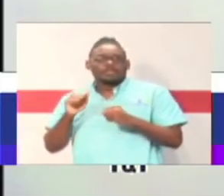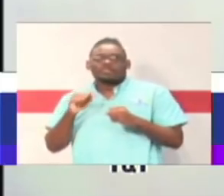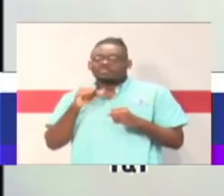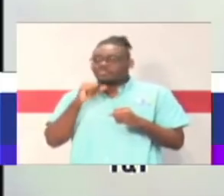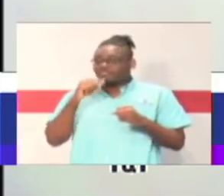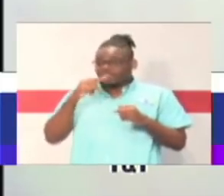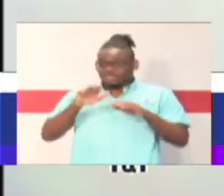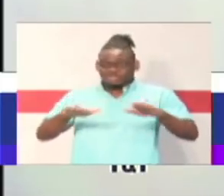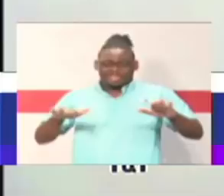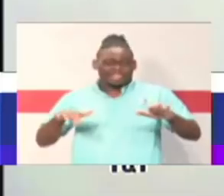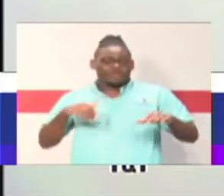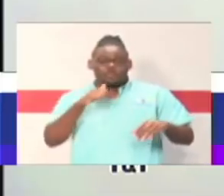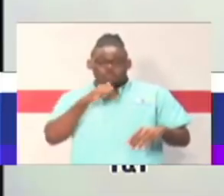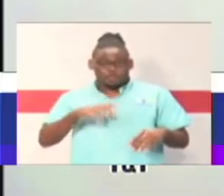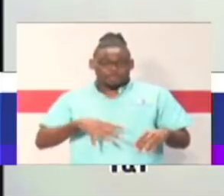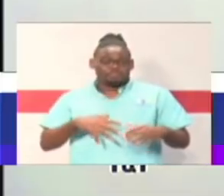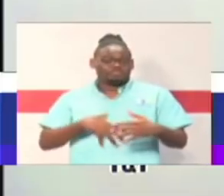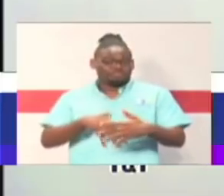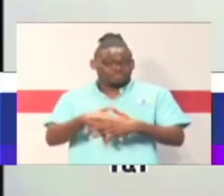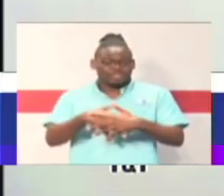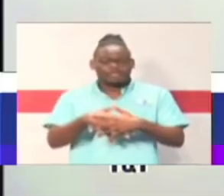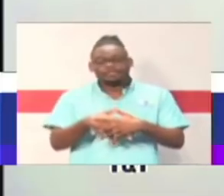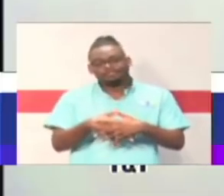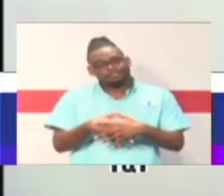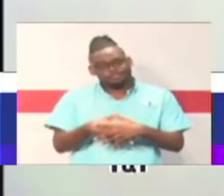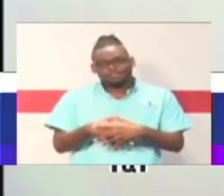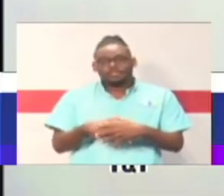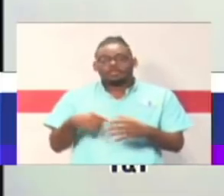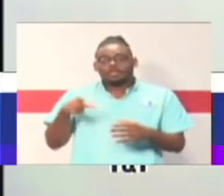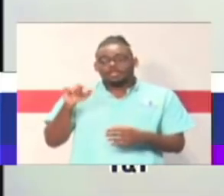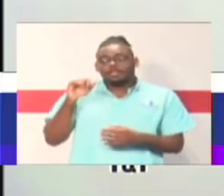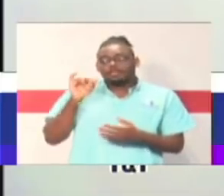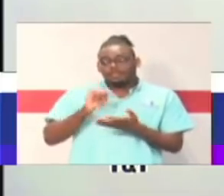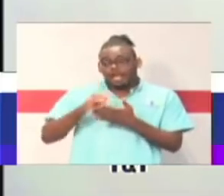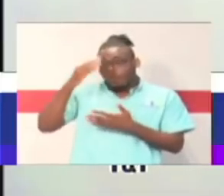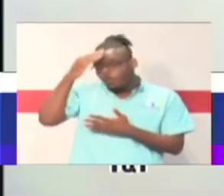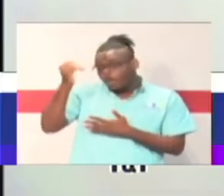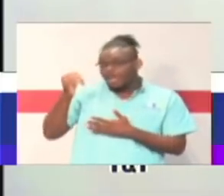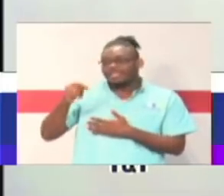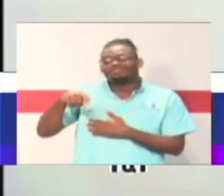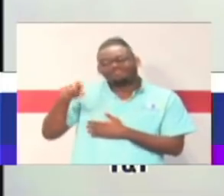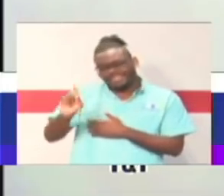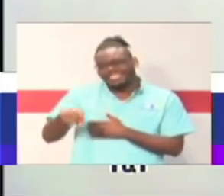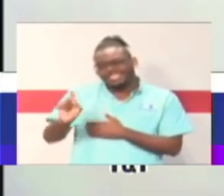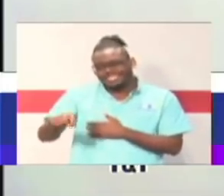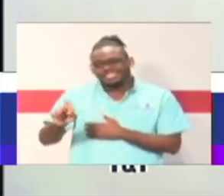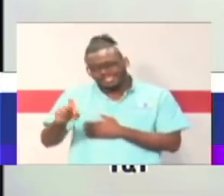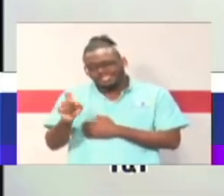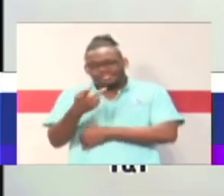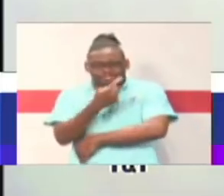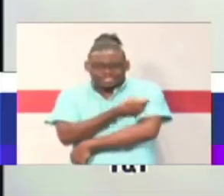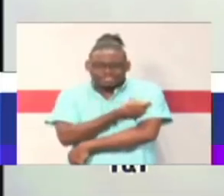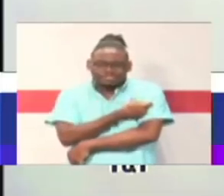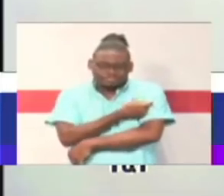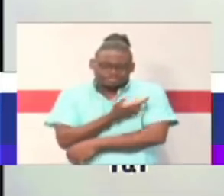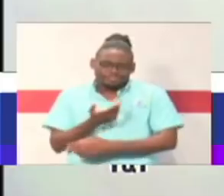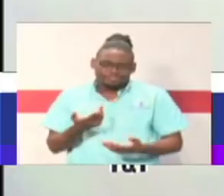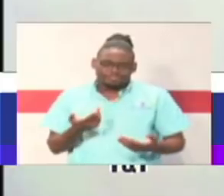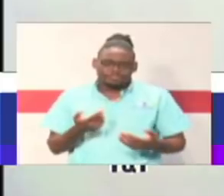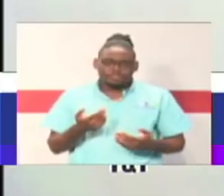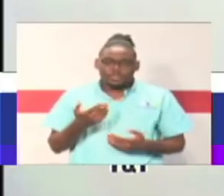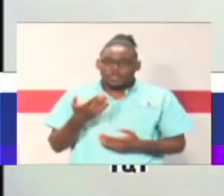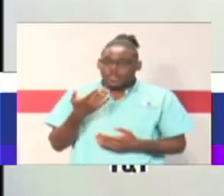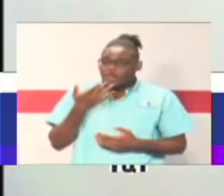So there is now more reason than ever to get vaccinated. We are fortunate in Trinidad and Tobago to